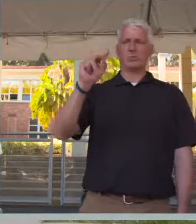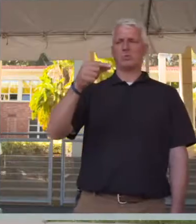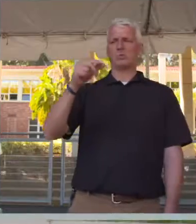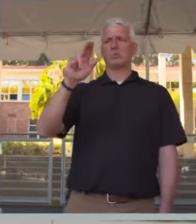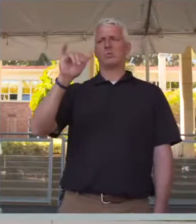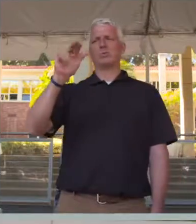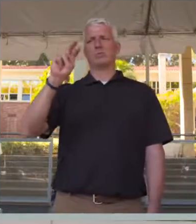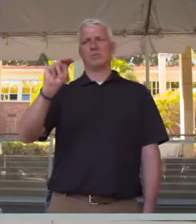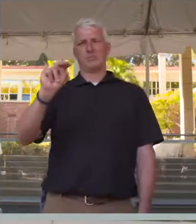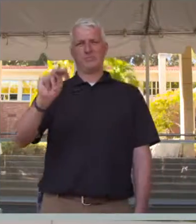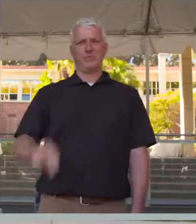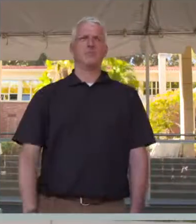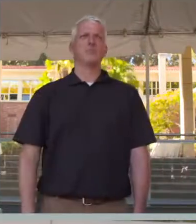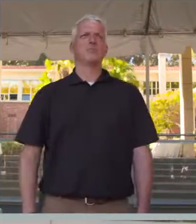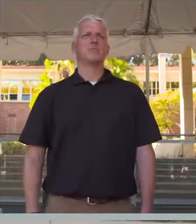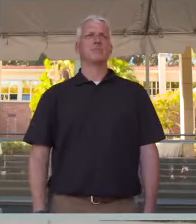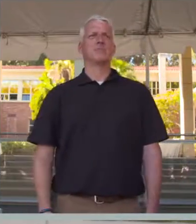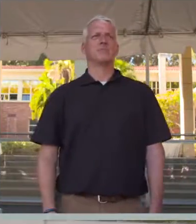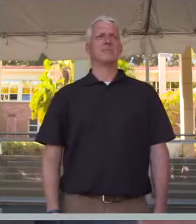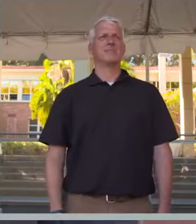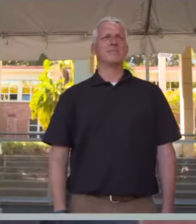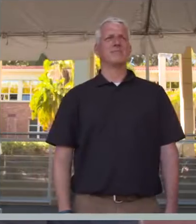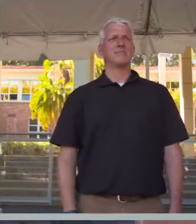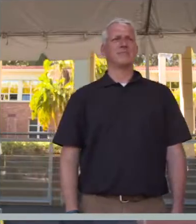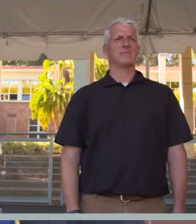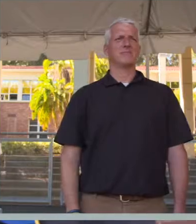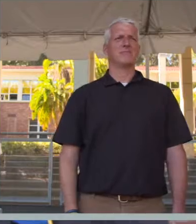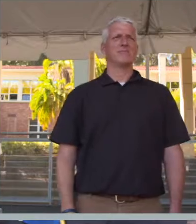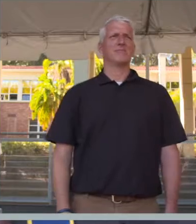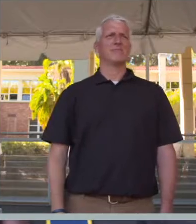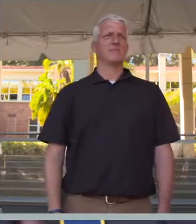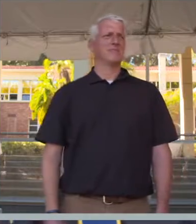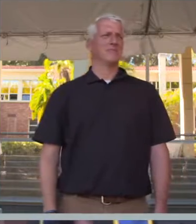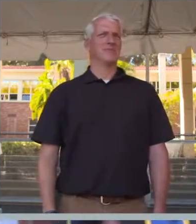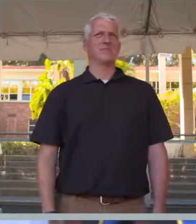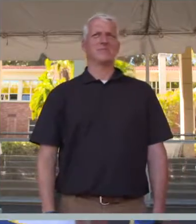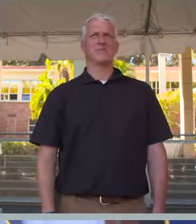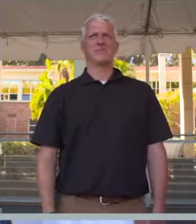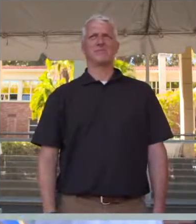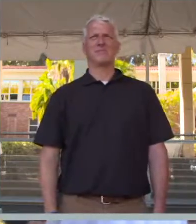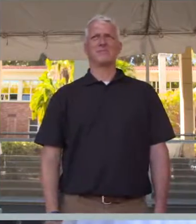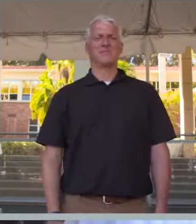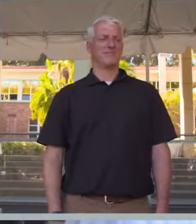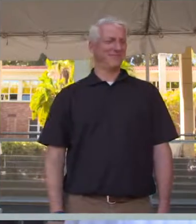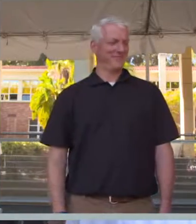Jiangju.